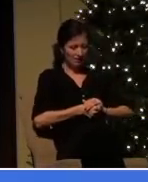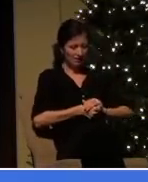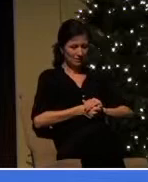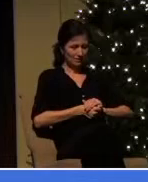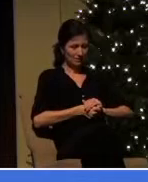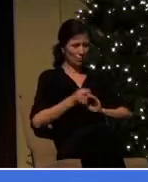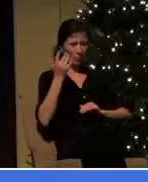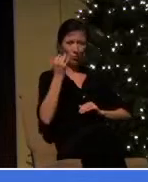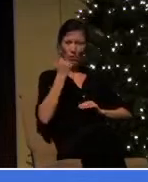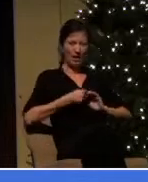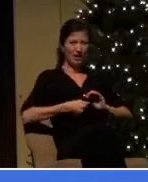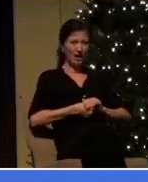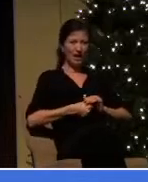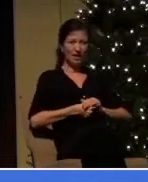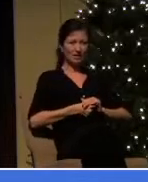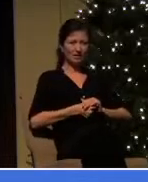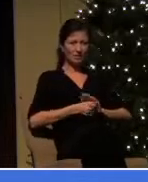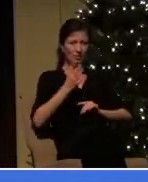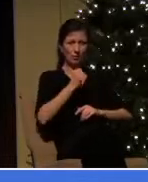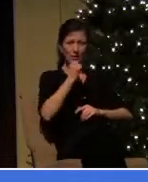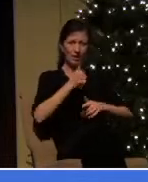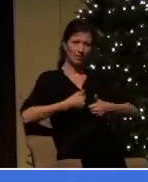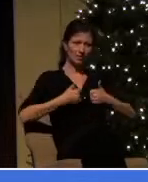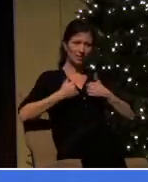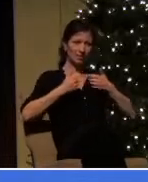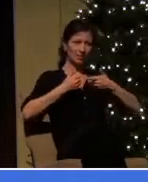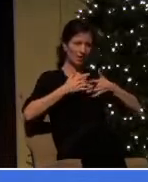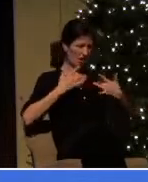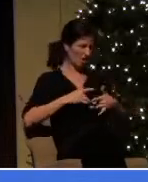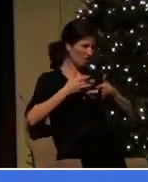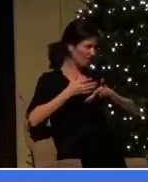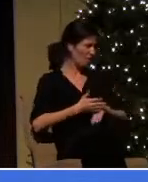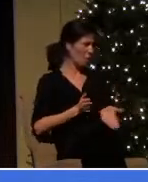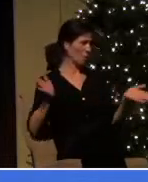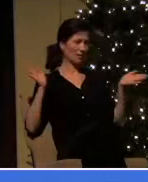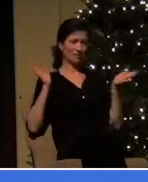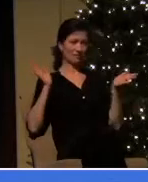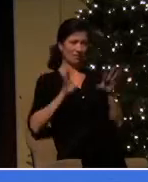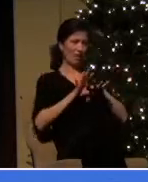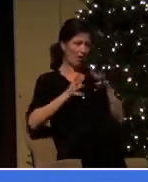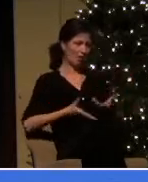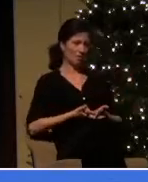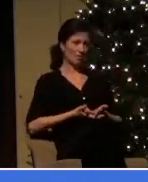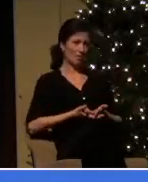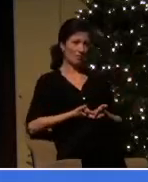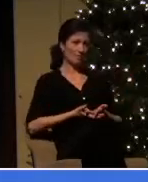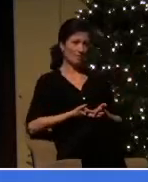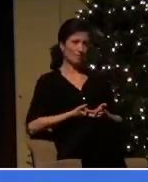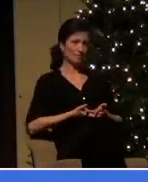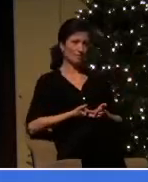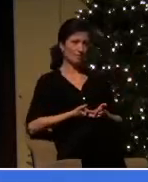stuck. And when I see somebody coming out of those dark places, and like Isabel, they learn